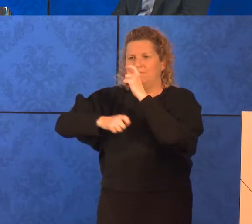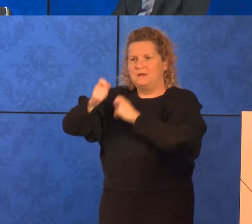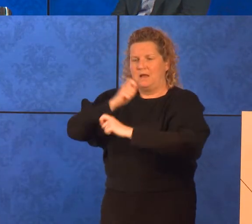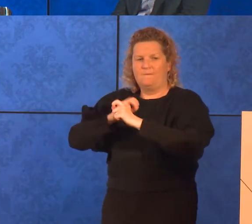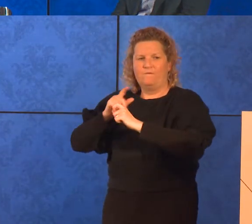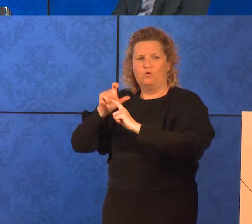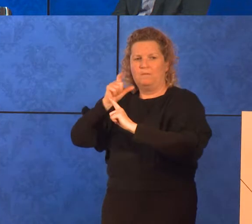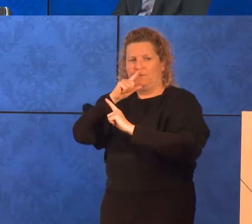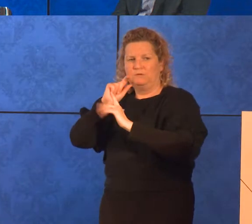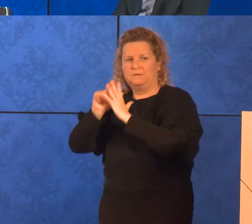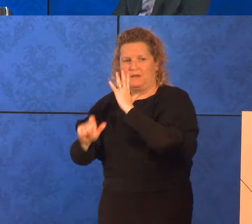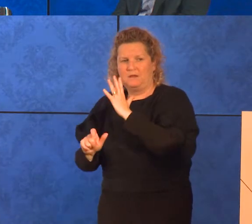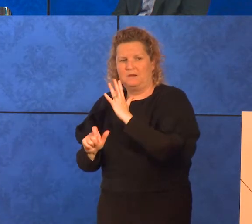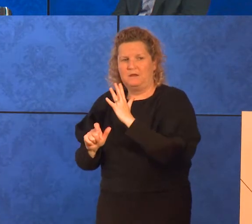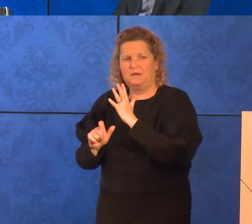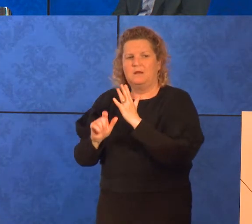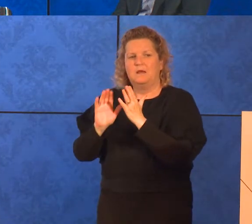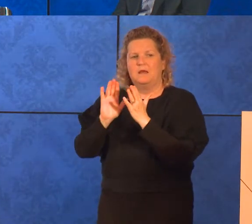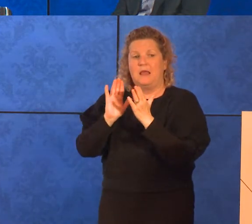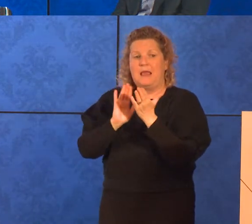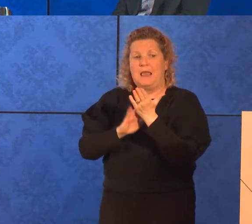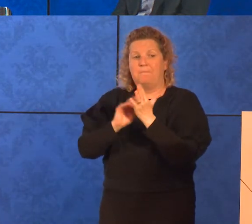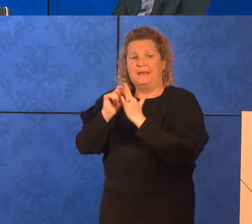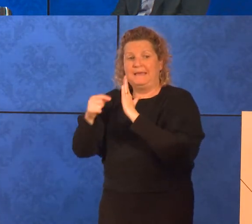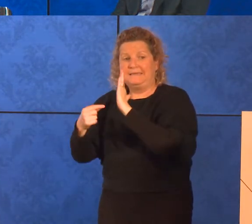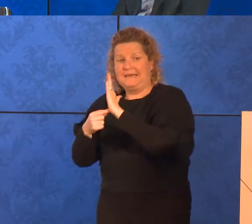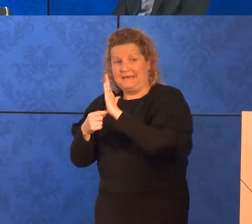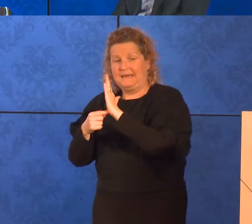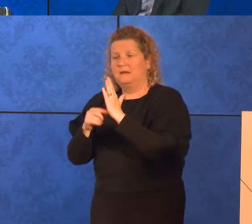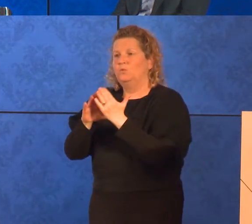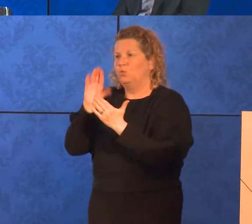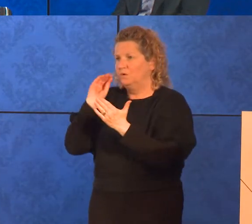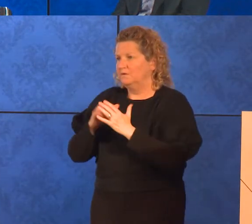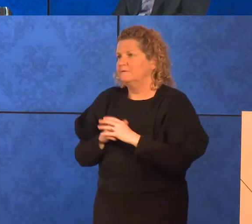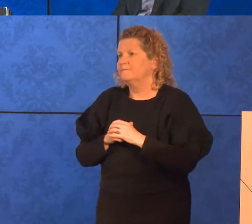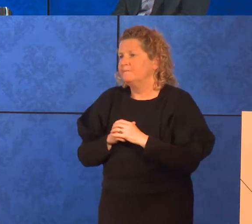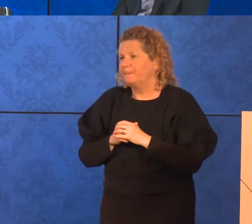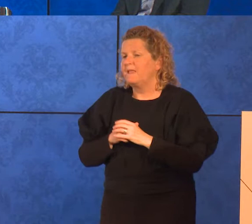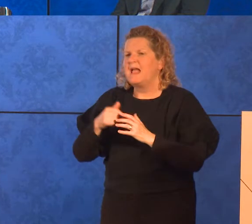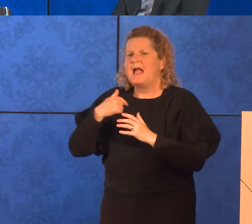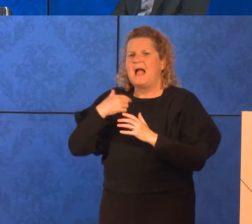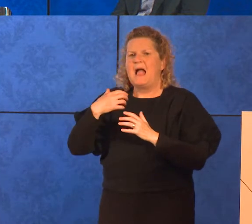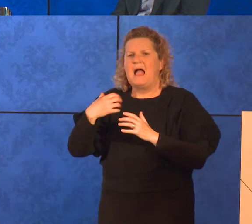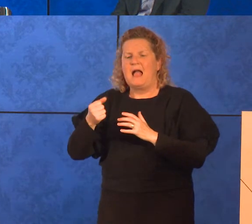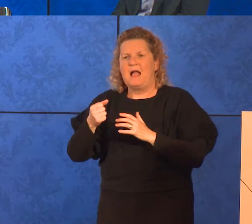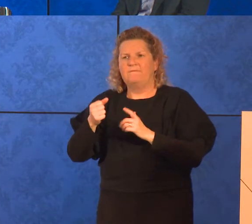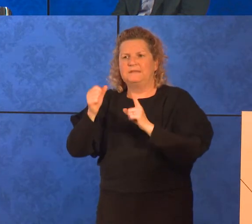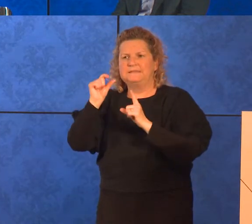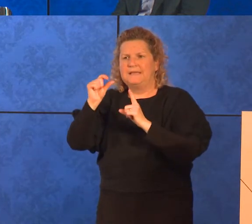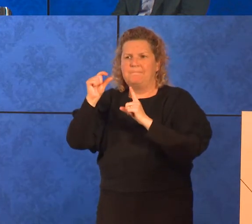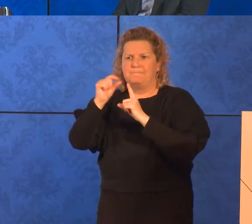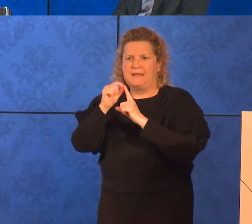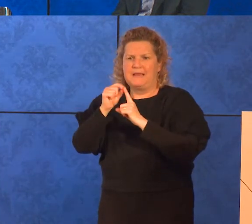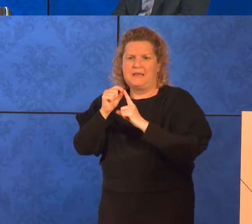have 30 years or 40 years of experience, but I do have lived experience. I've got a very mild case of cerebral palsy. I